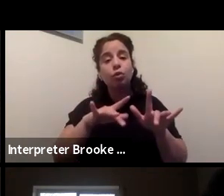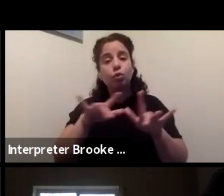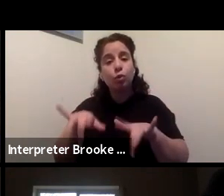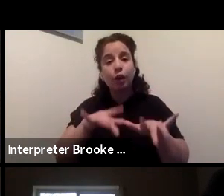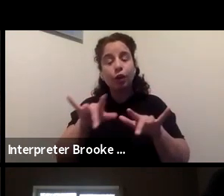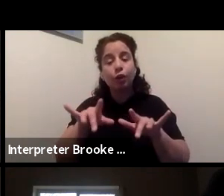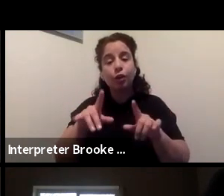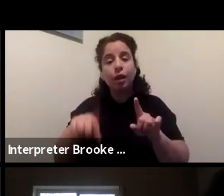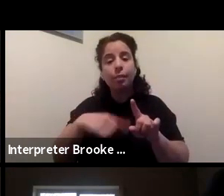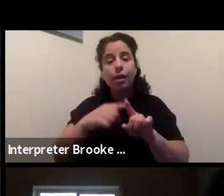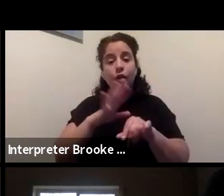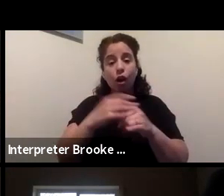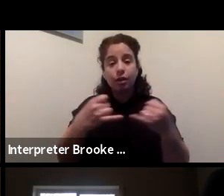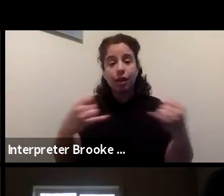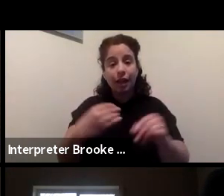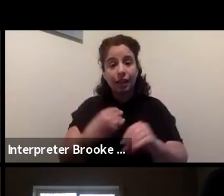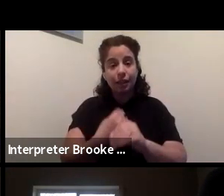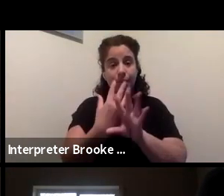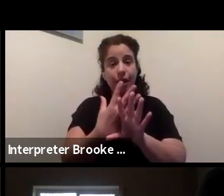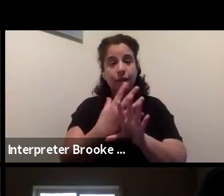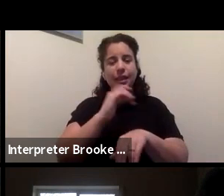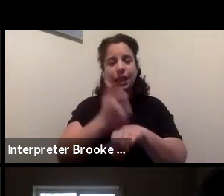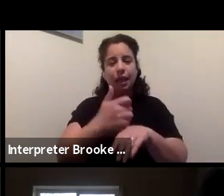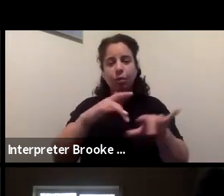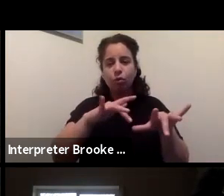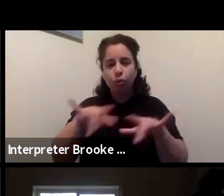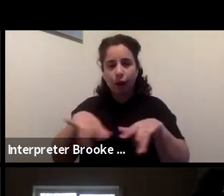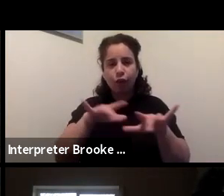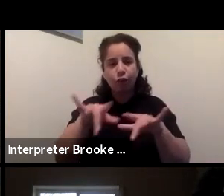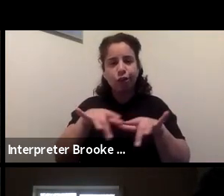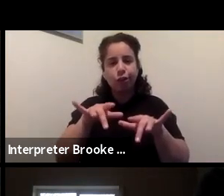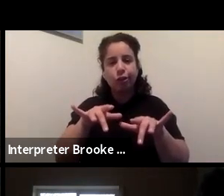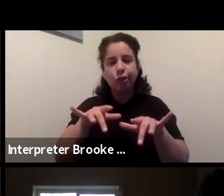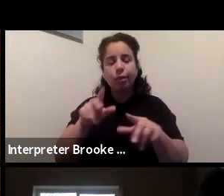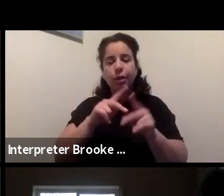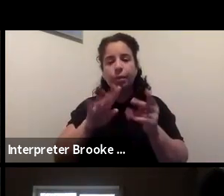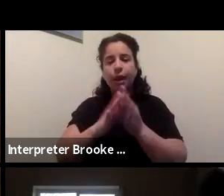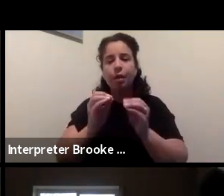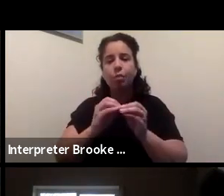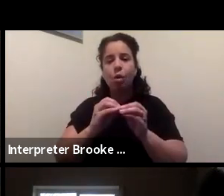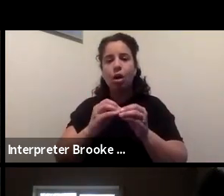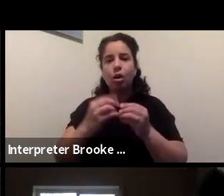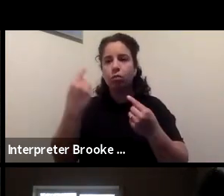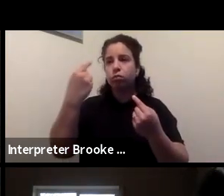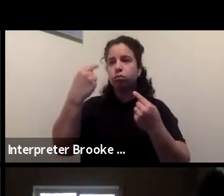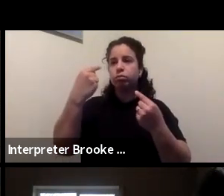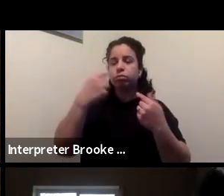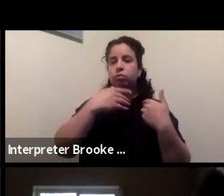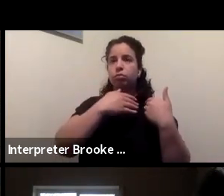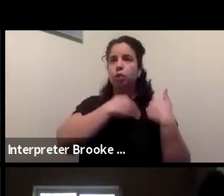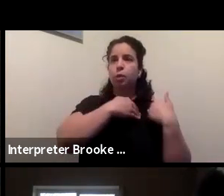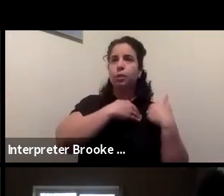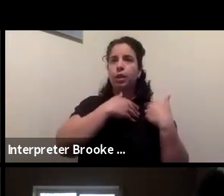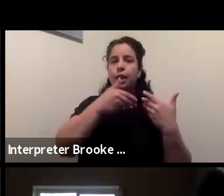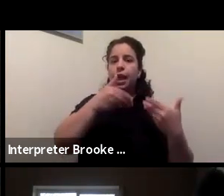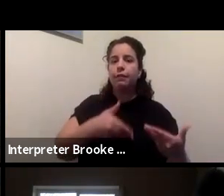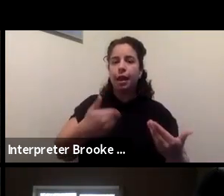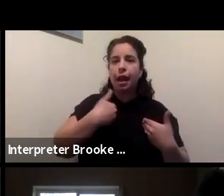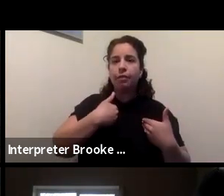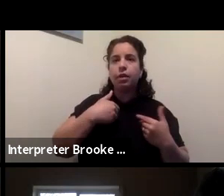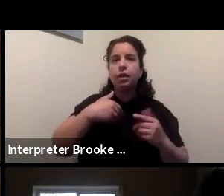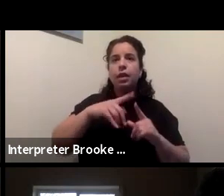create records and what that might mean for holding people accountable, and also contrasting that with the movement